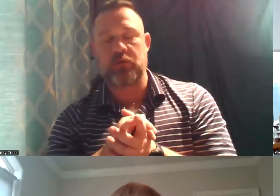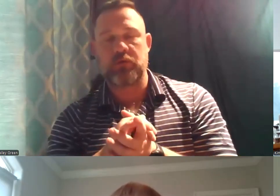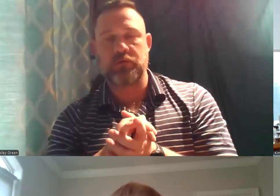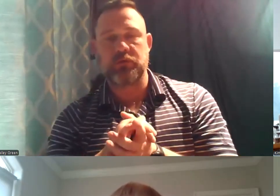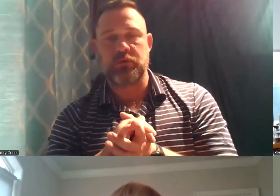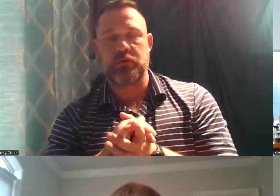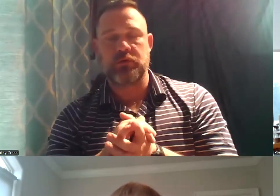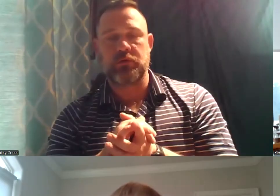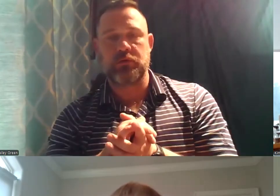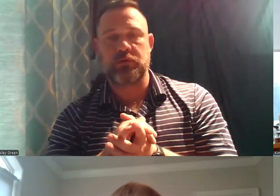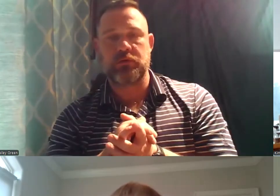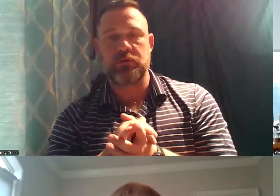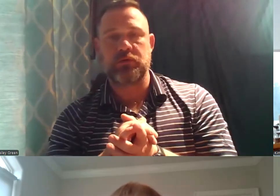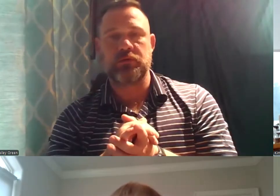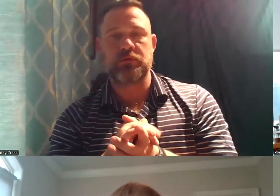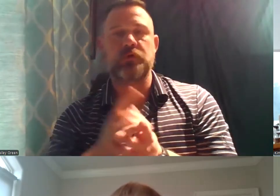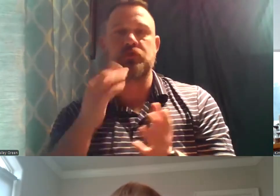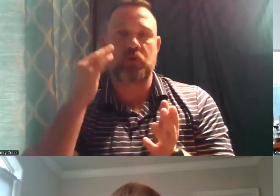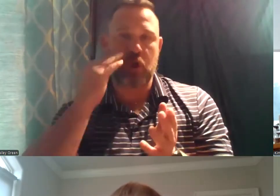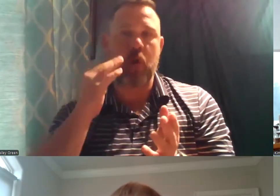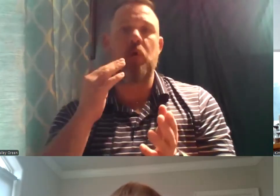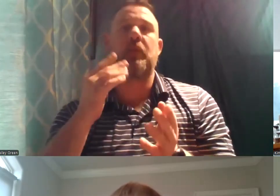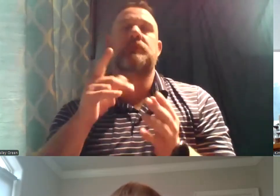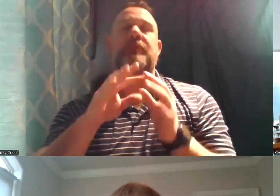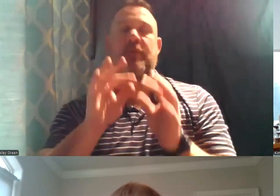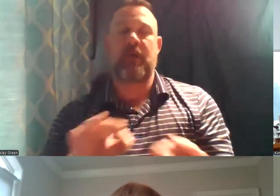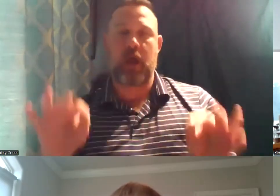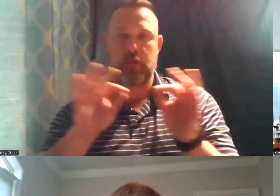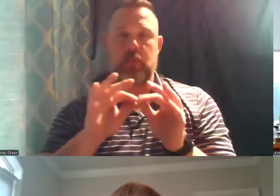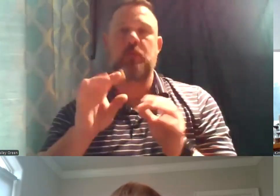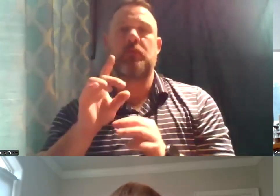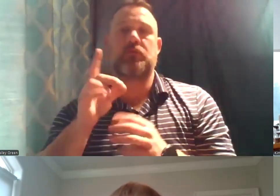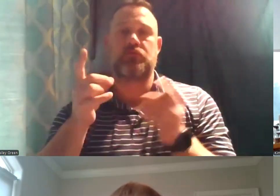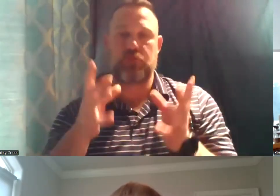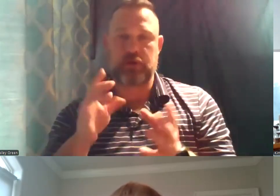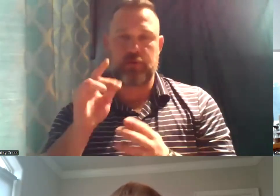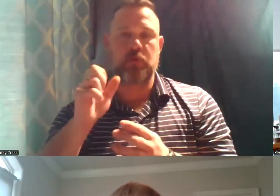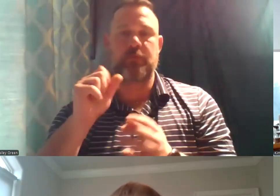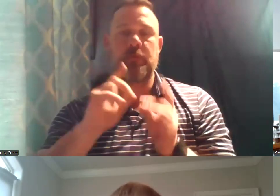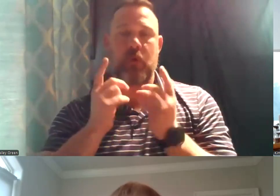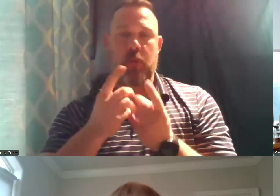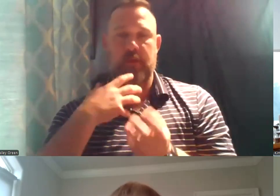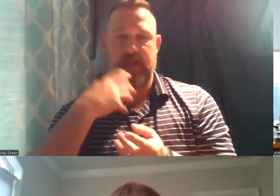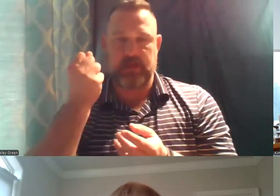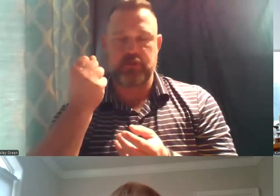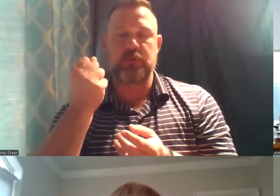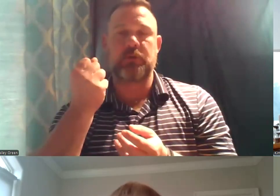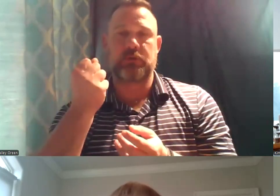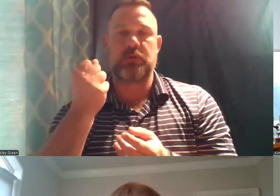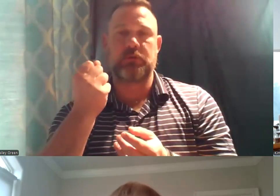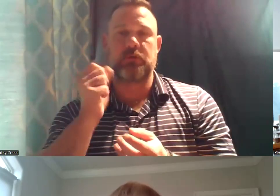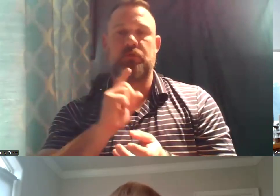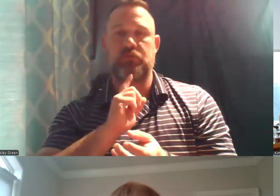know that being on the ground is so valuable. I know Director Morris from the Department of Aging has also been there.